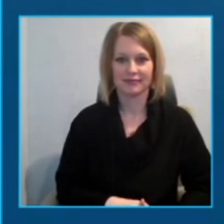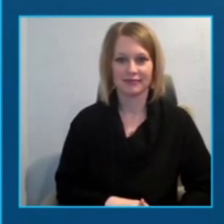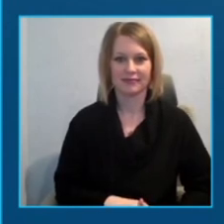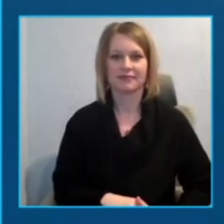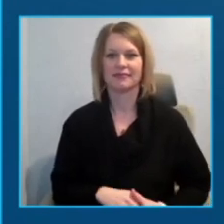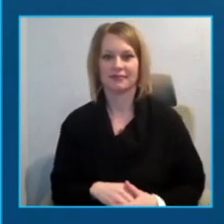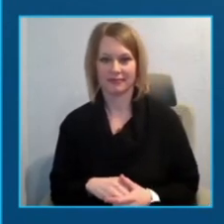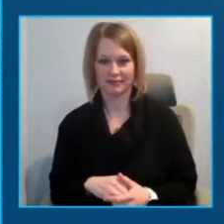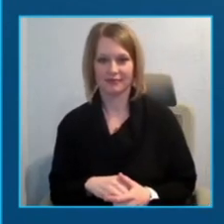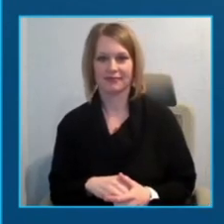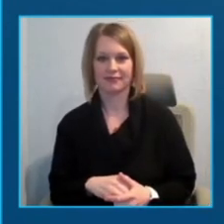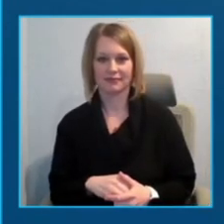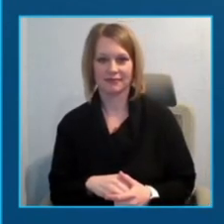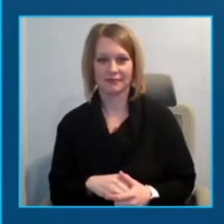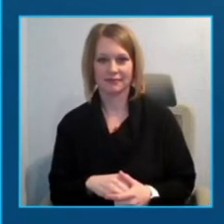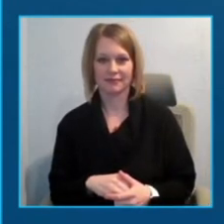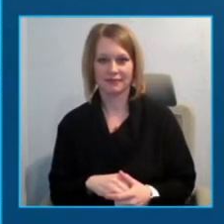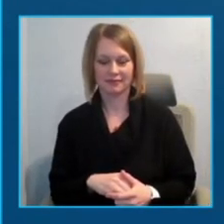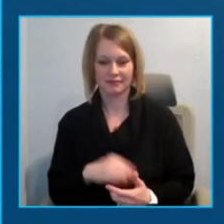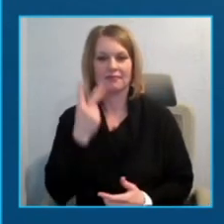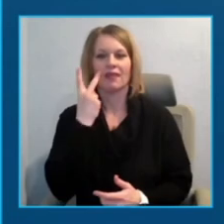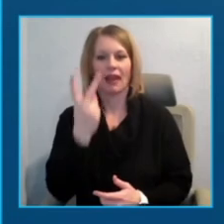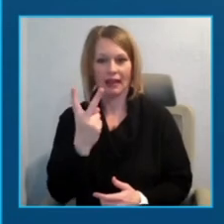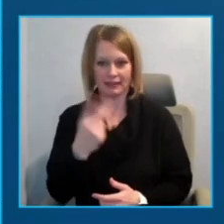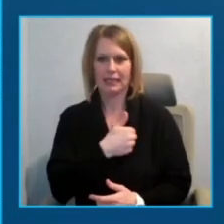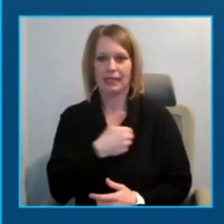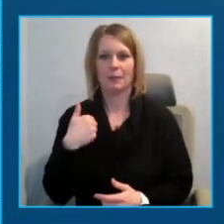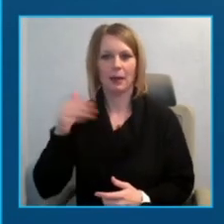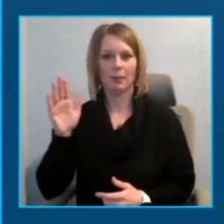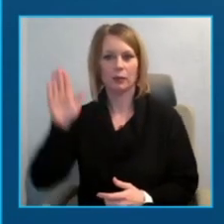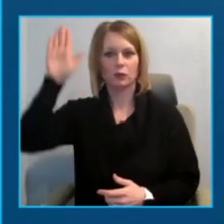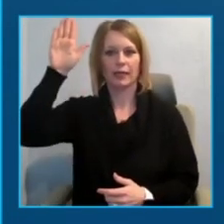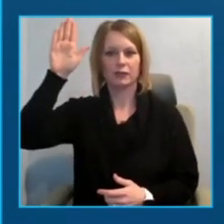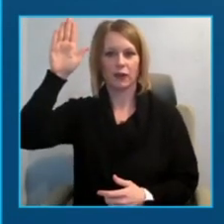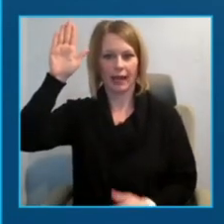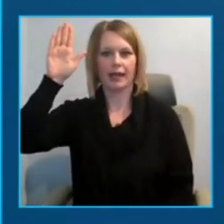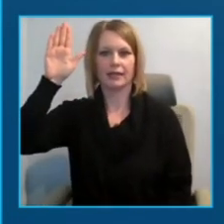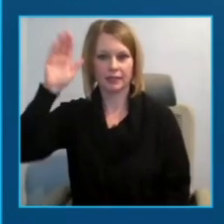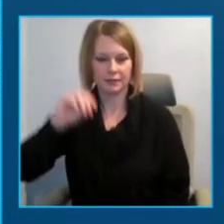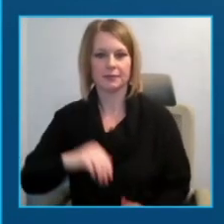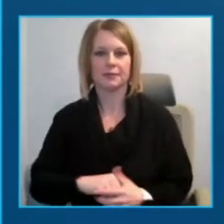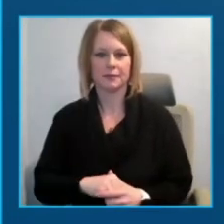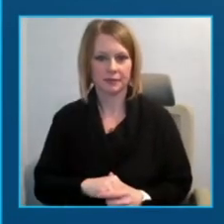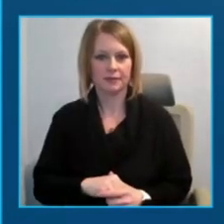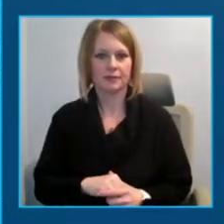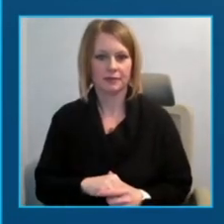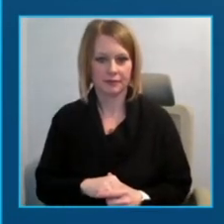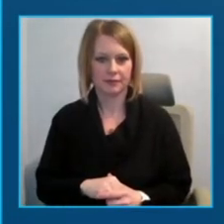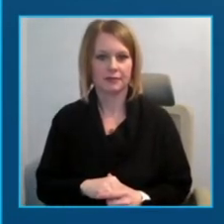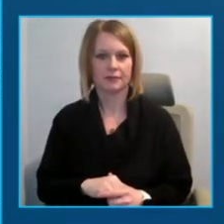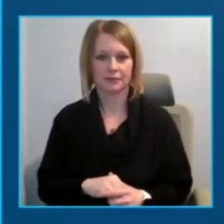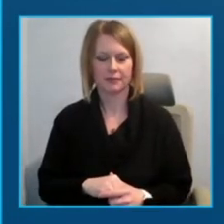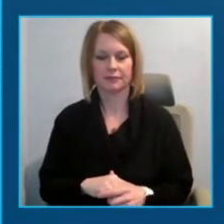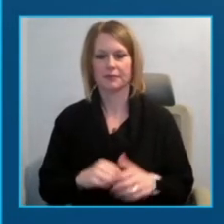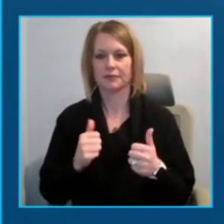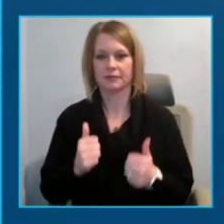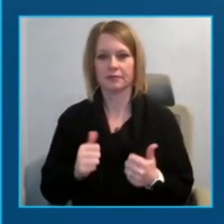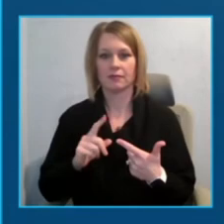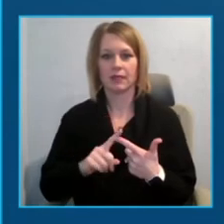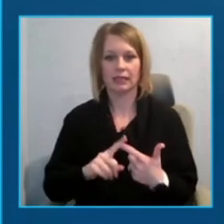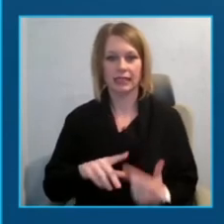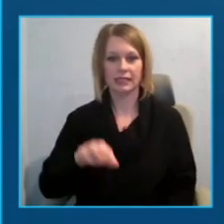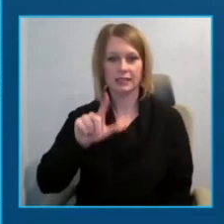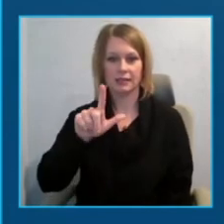And I see that members are raising their hands to let us know that they are here. Ms. Blanco?